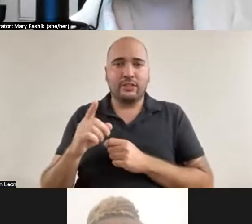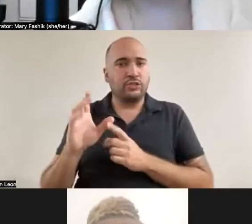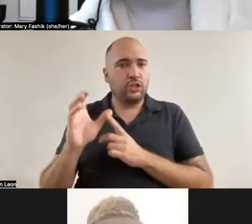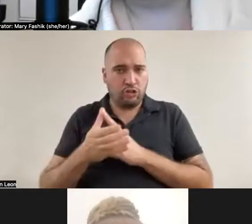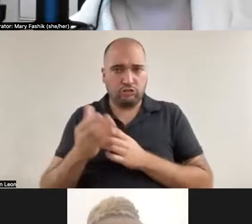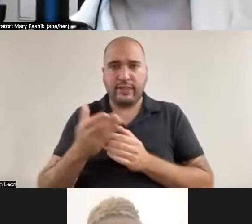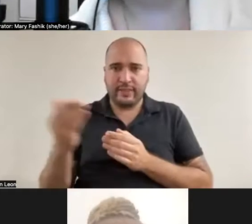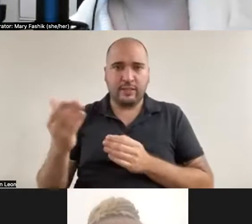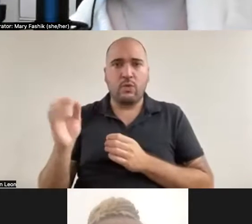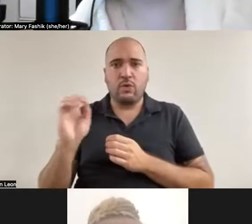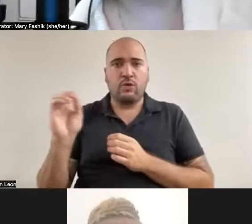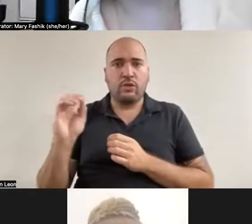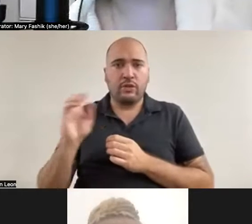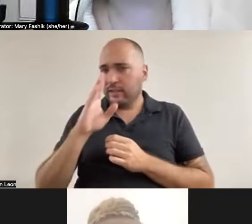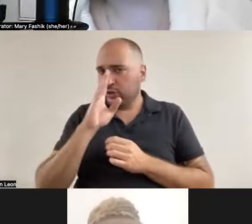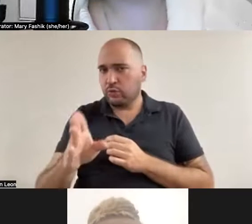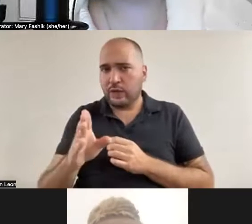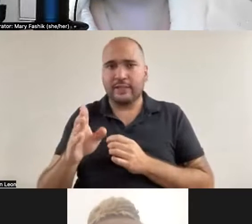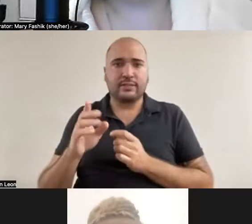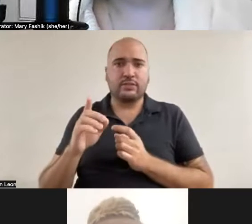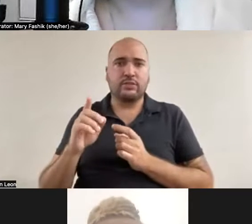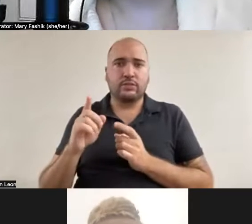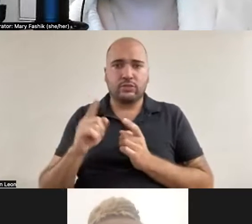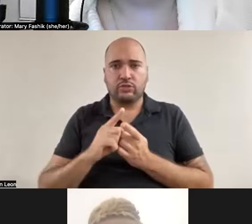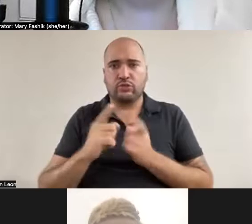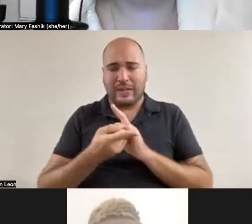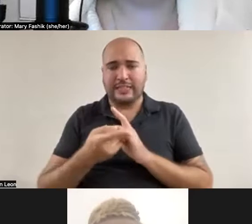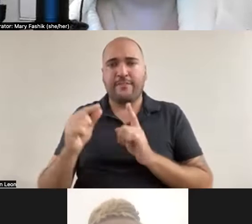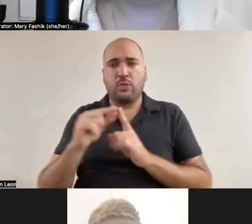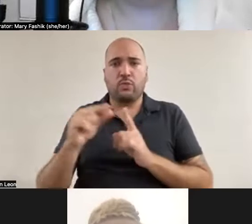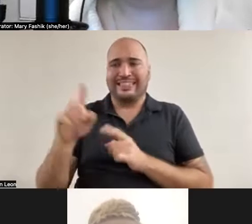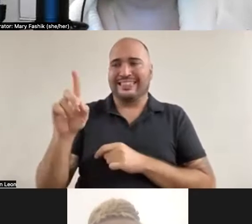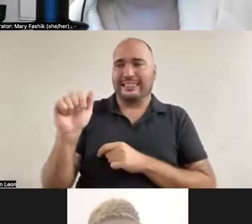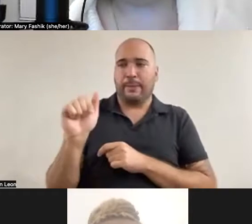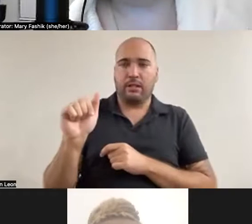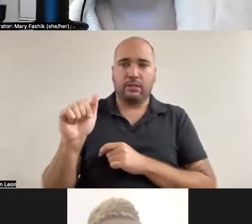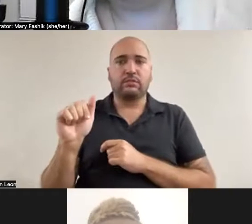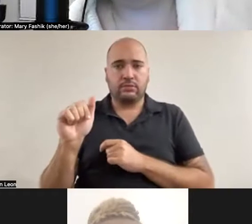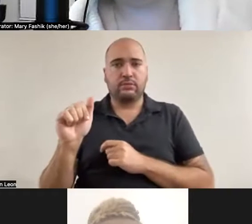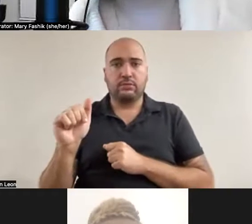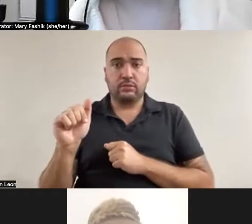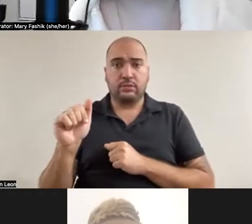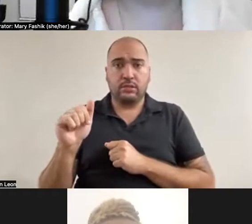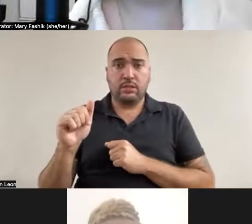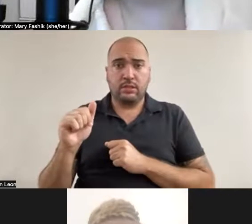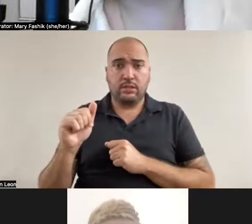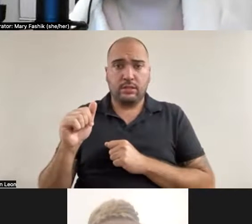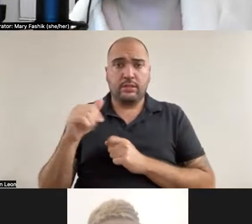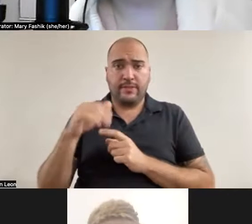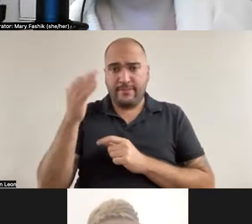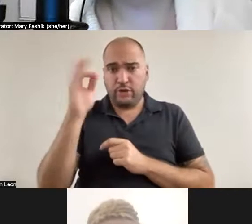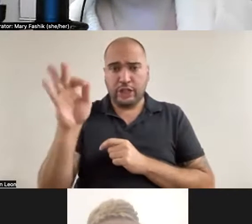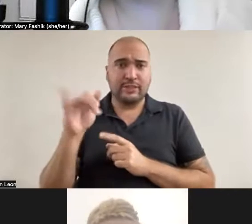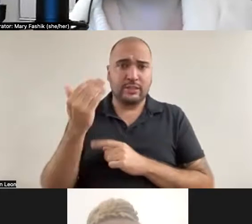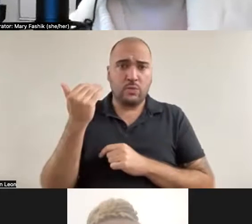thing. There is no direct translation of the word disabled in French. That is